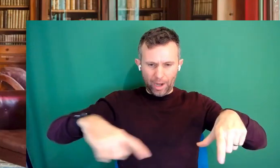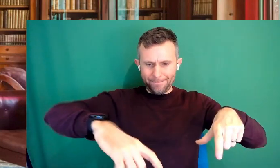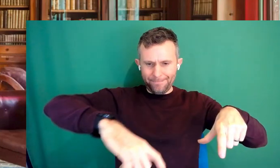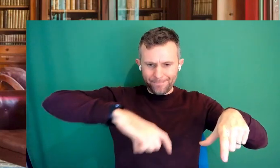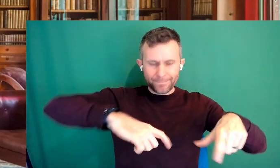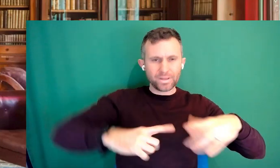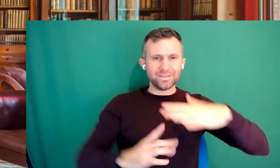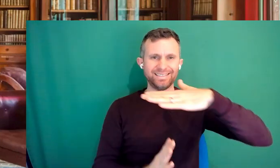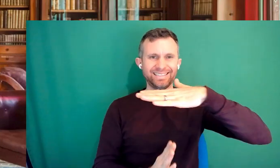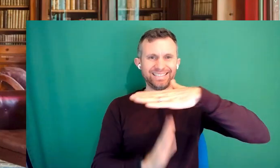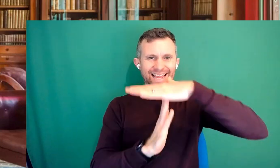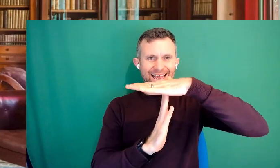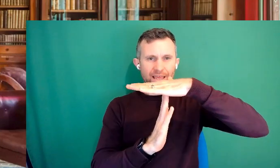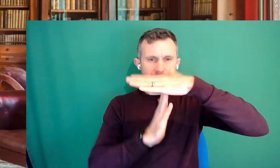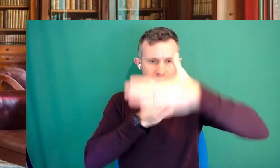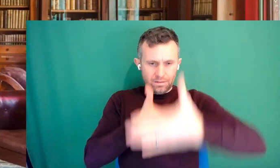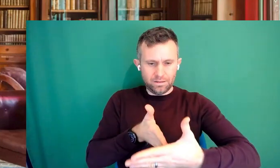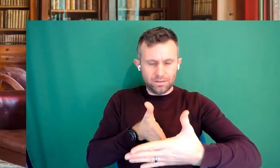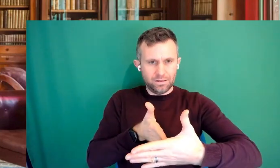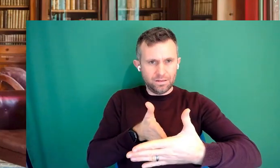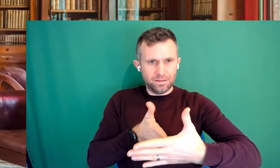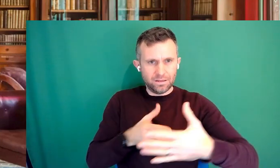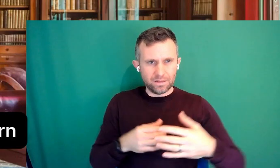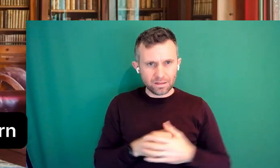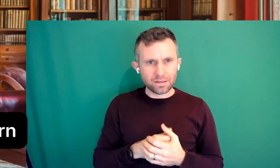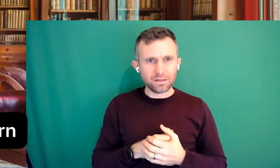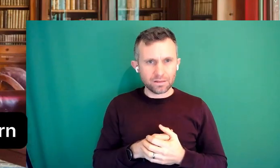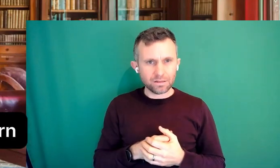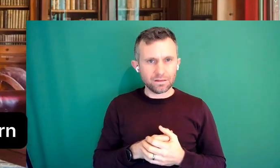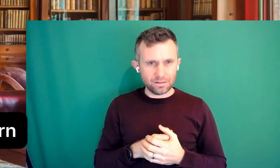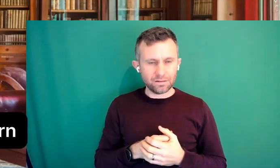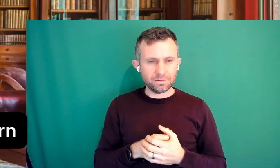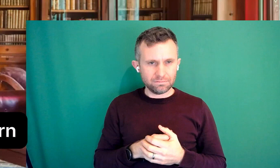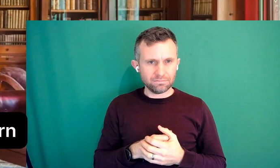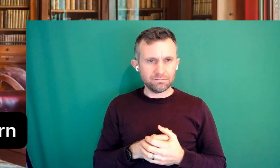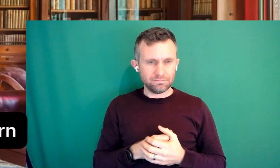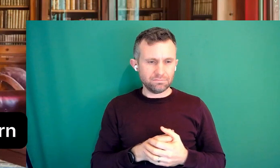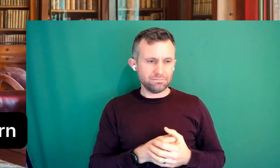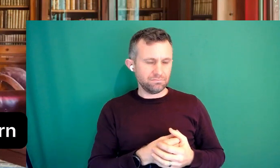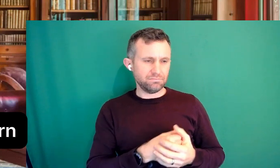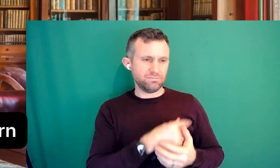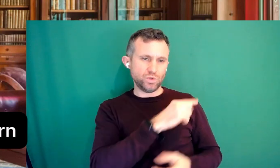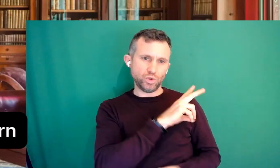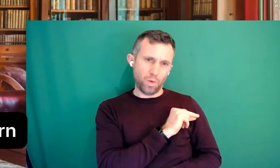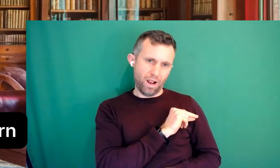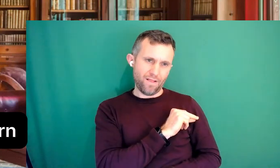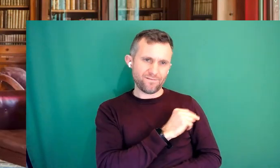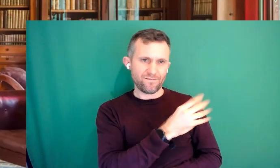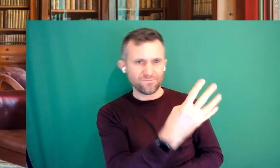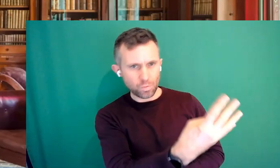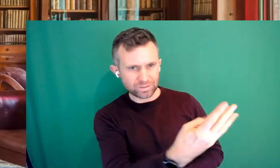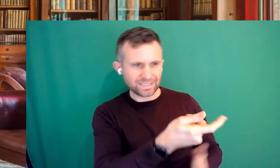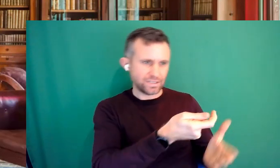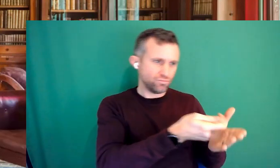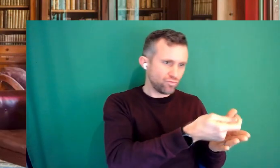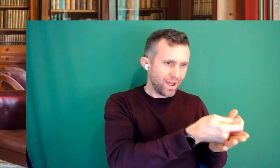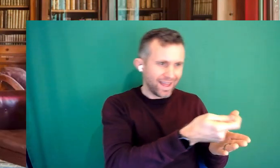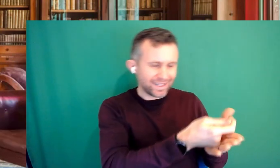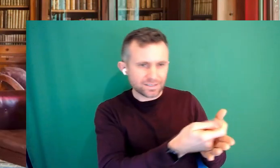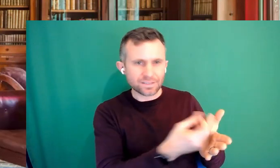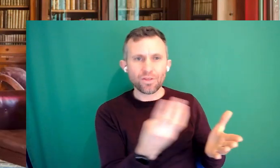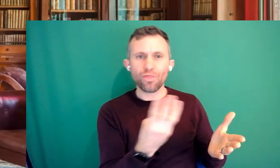This was originally two separate rooms that Soane joined together to create a very modern open plan